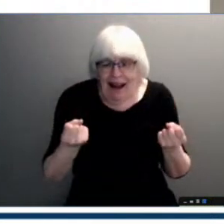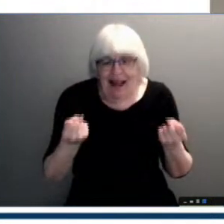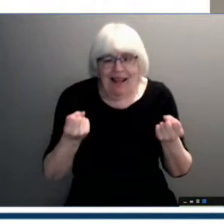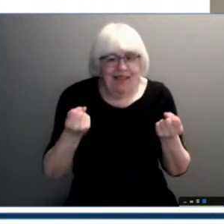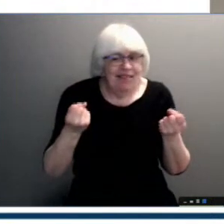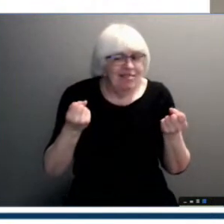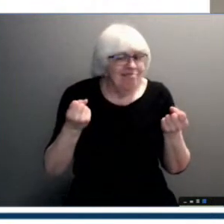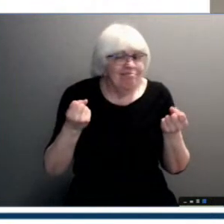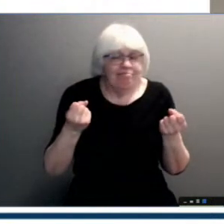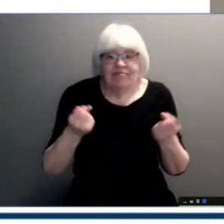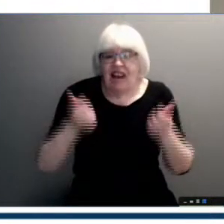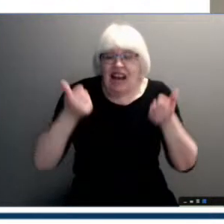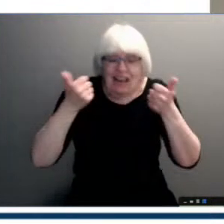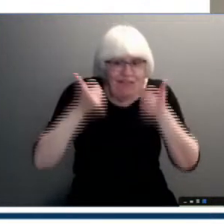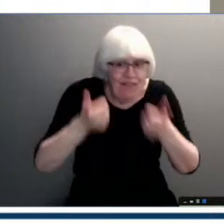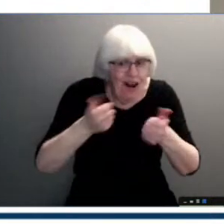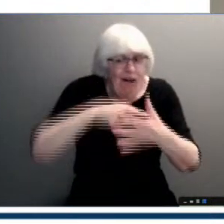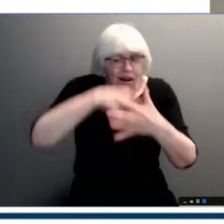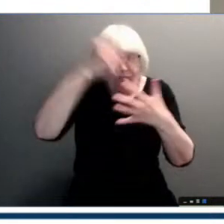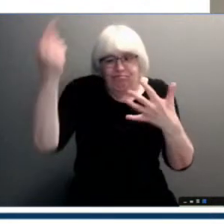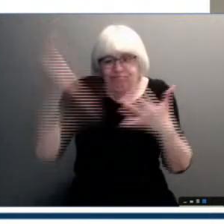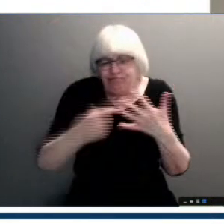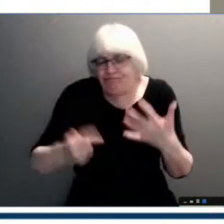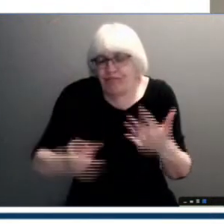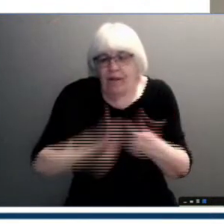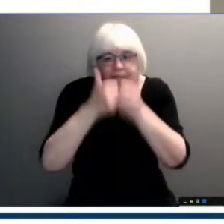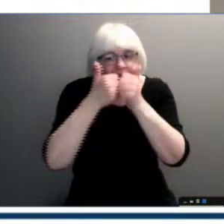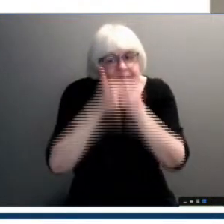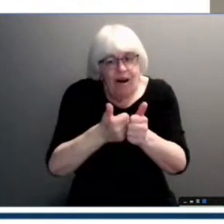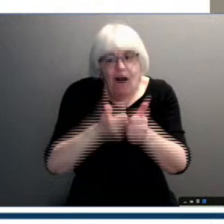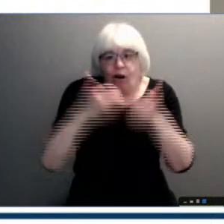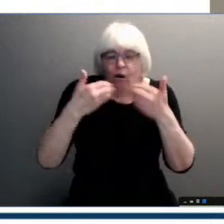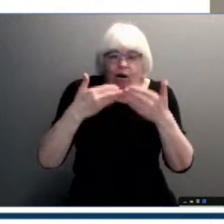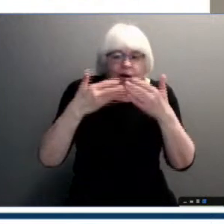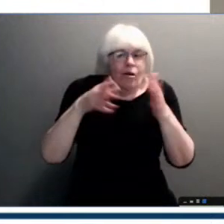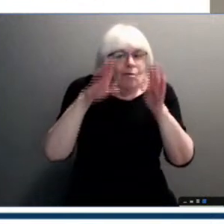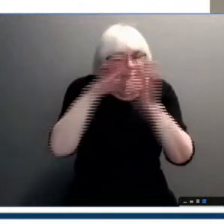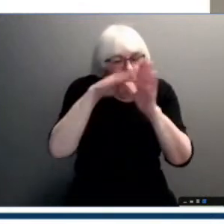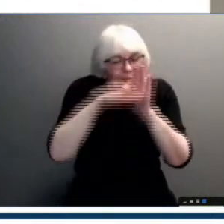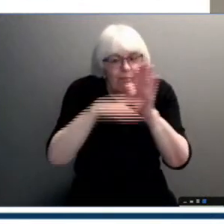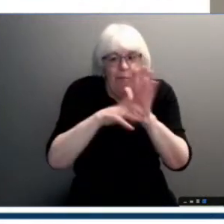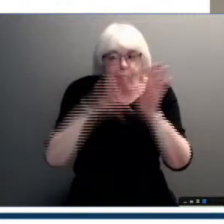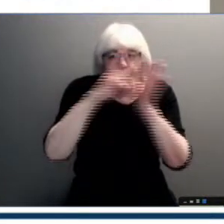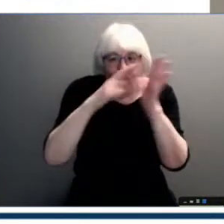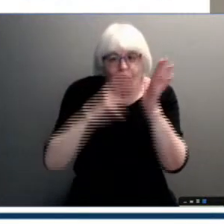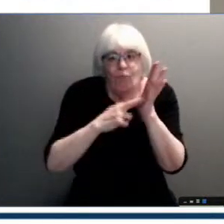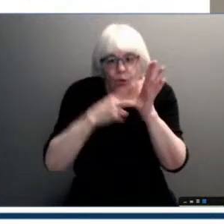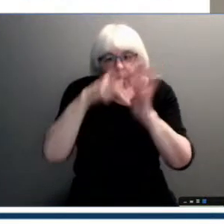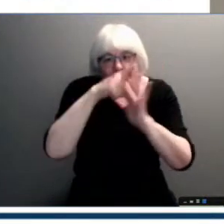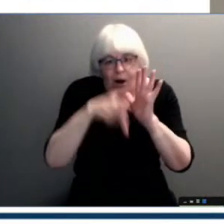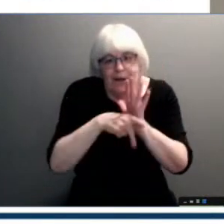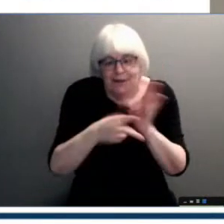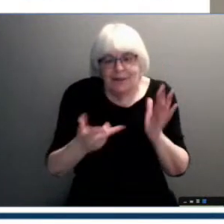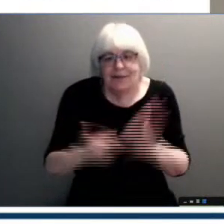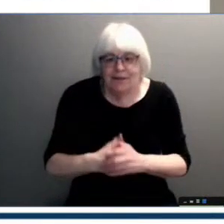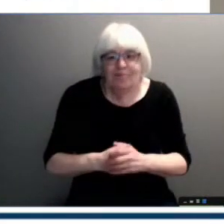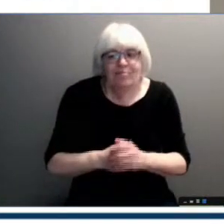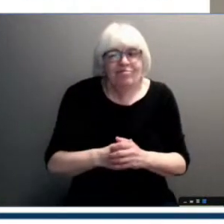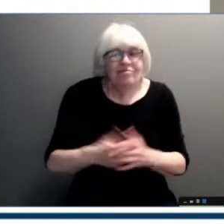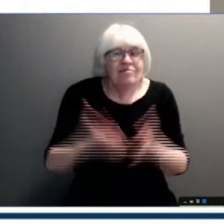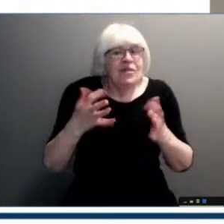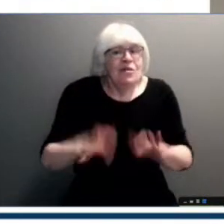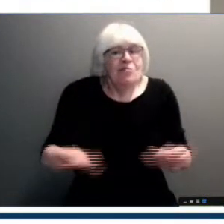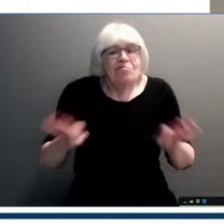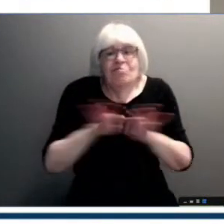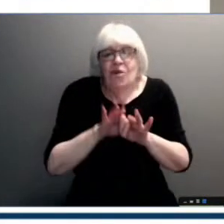programs. I thank all of them, but most of all, I want to thank Nova Scotians who have sacrificed so much to this